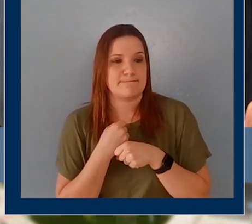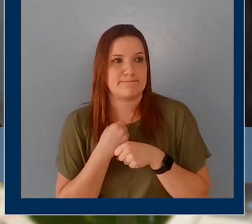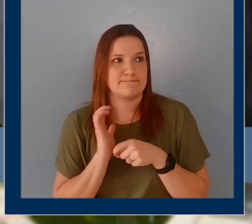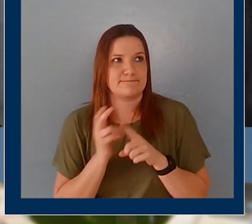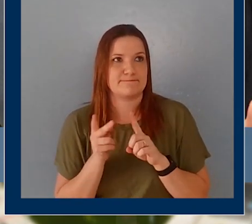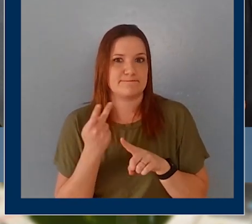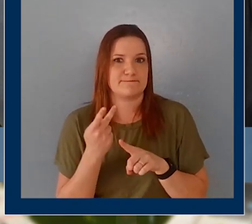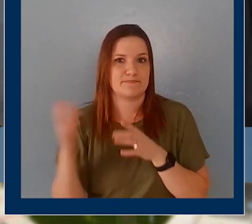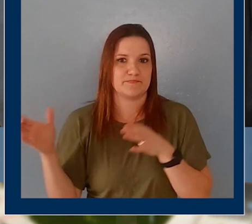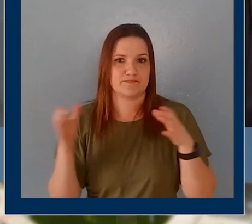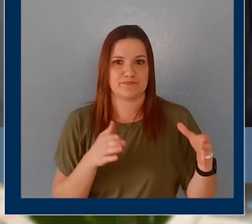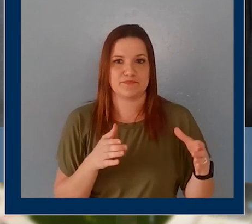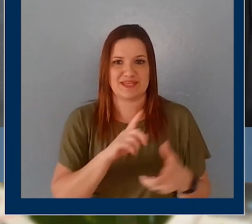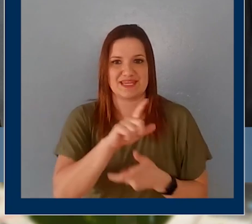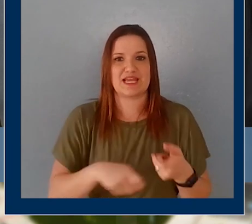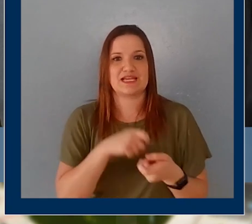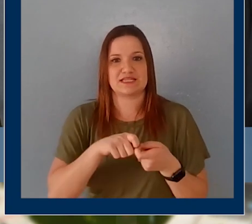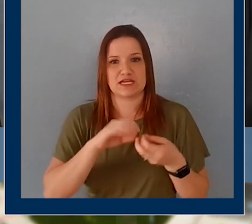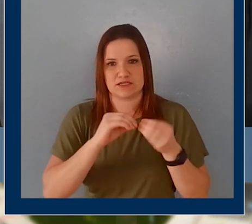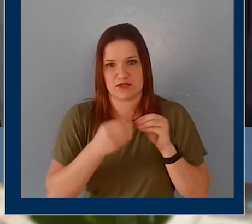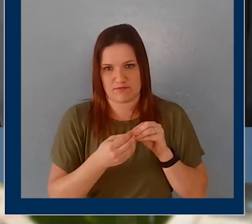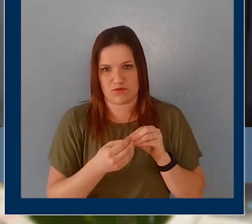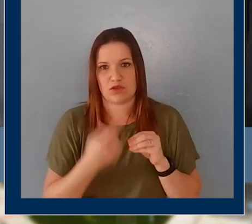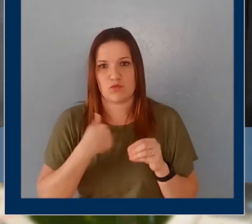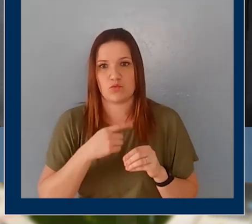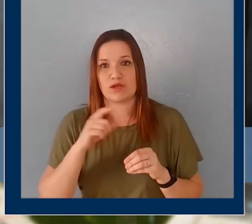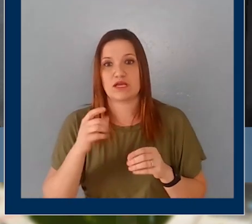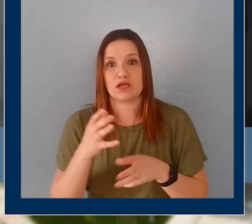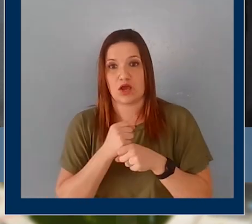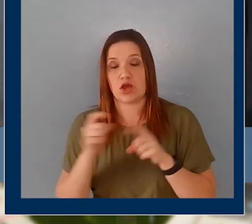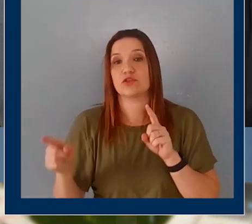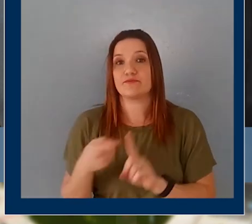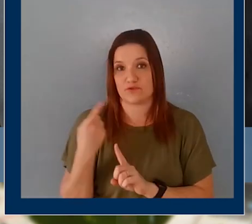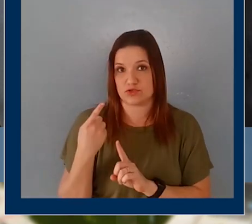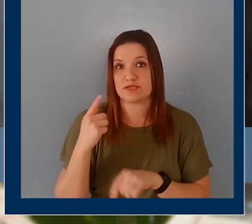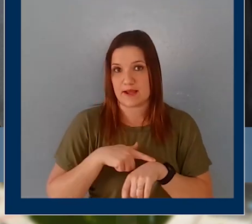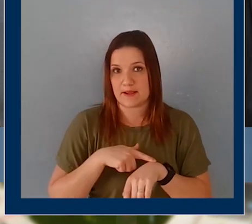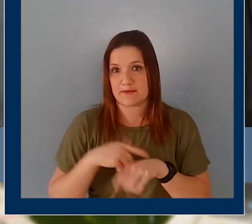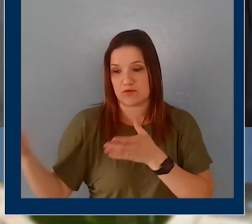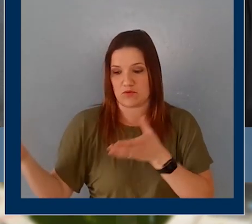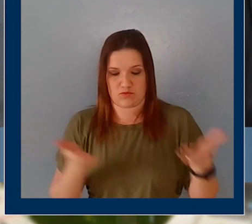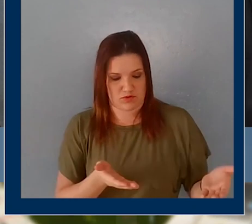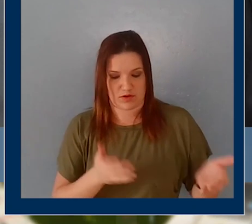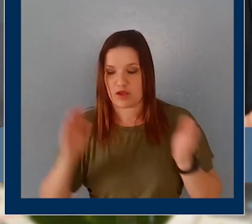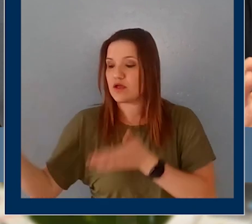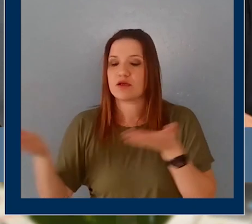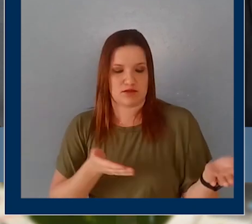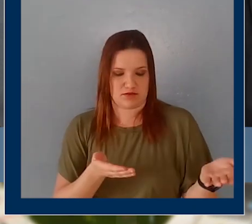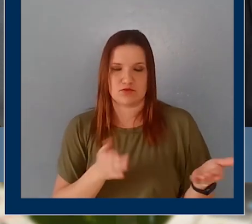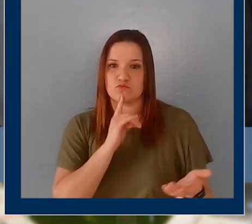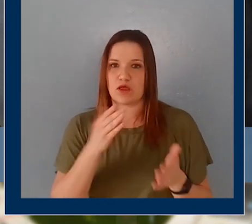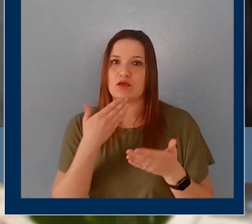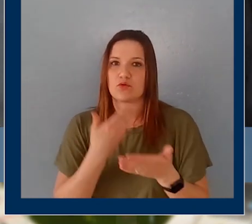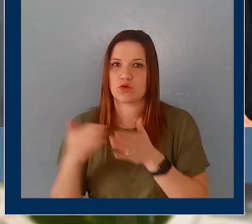in the our second allotment the exact number of doses that we received in the first. So it